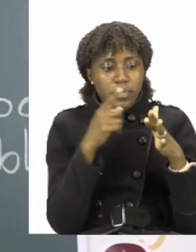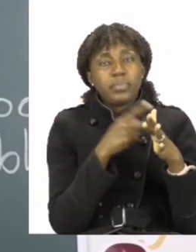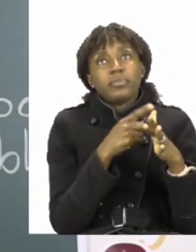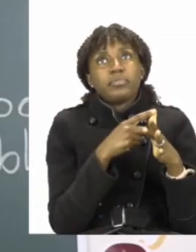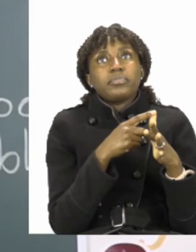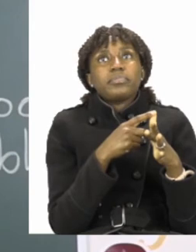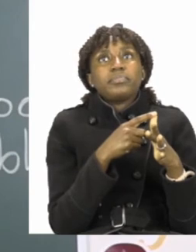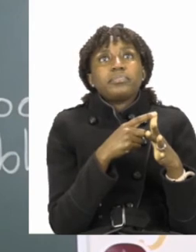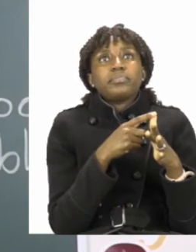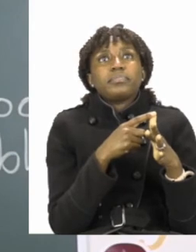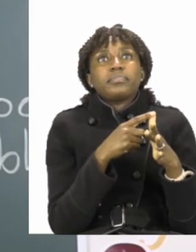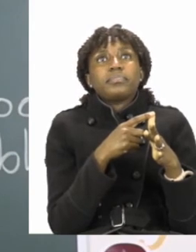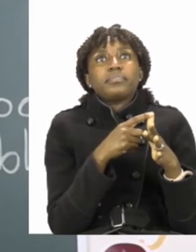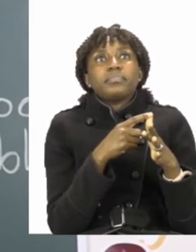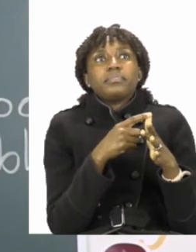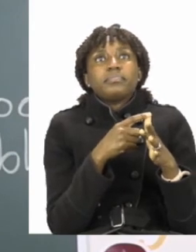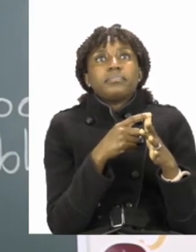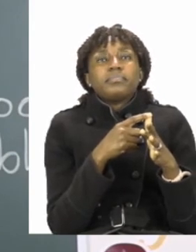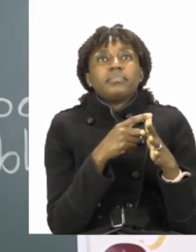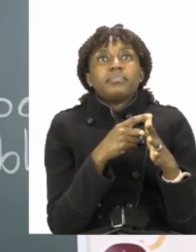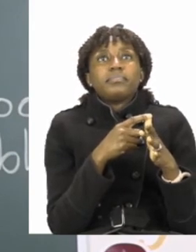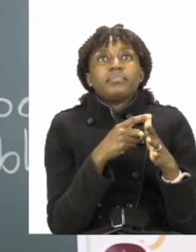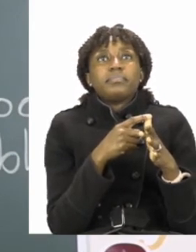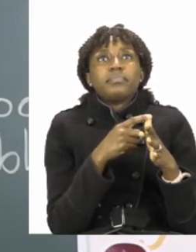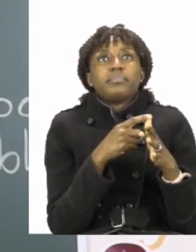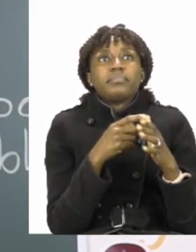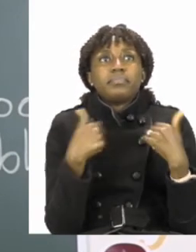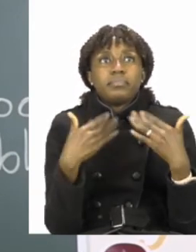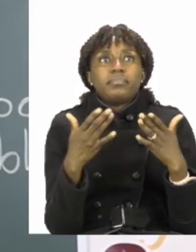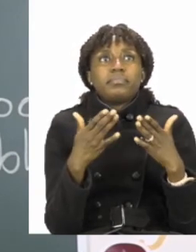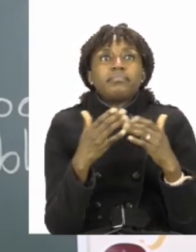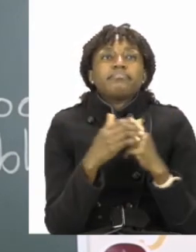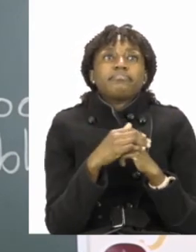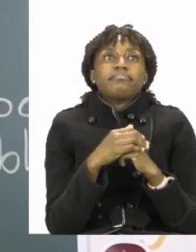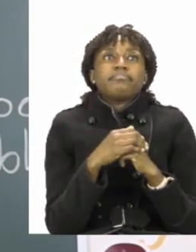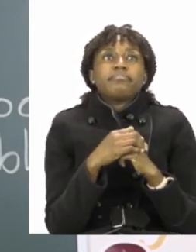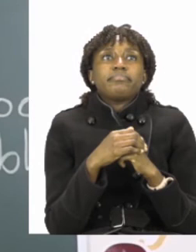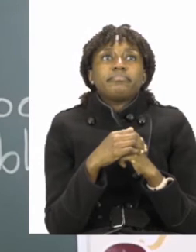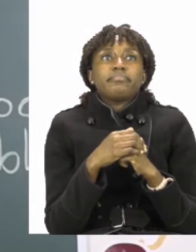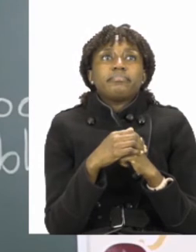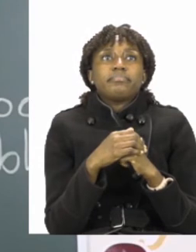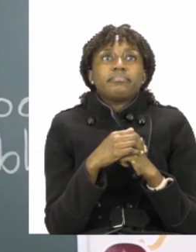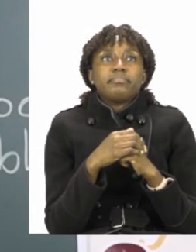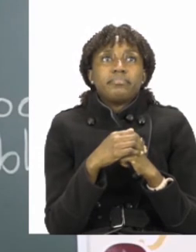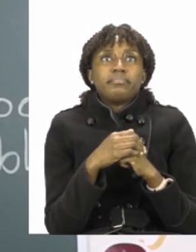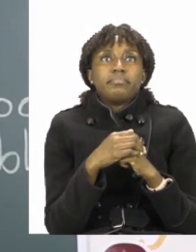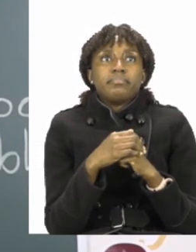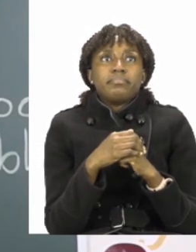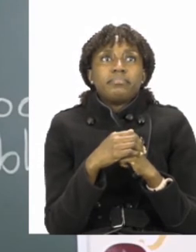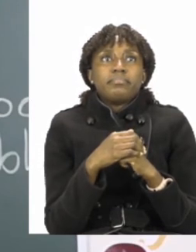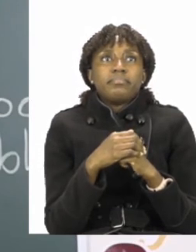way to our thumb. You begin by the side of the table,